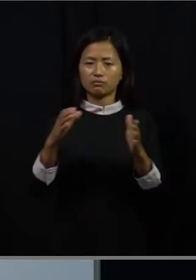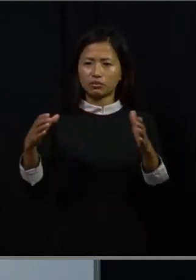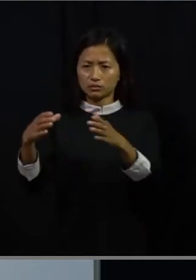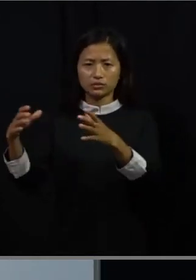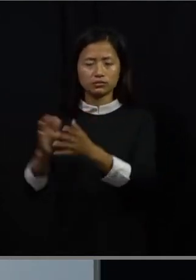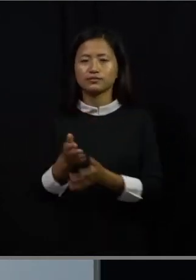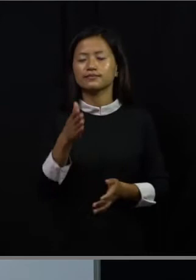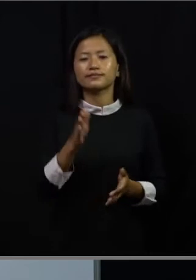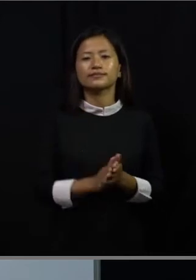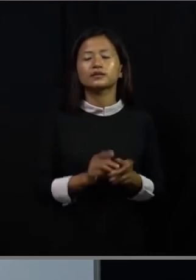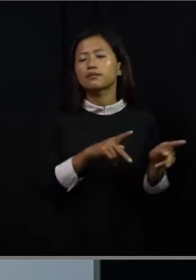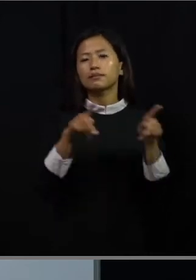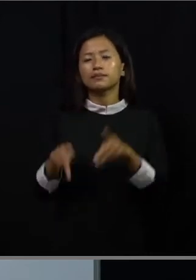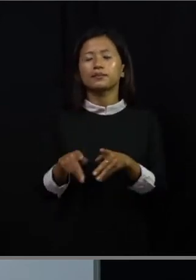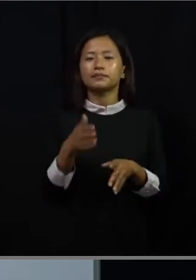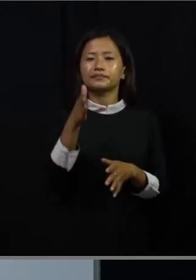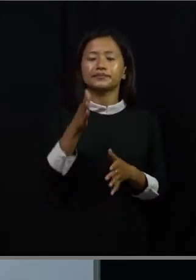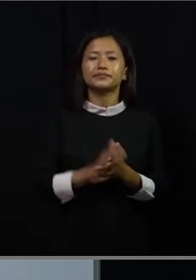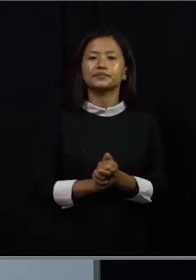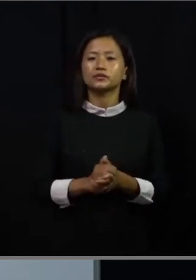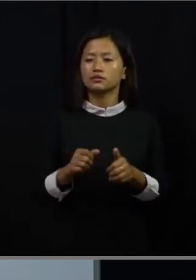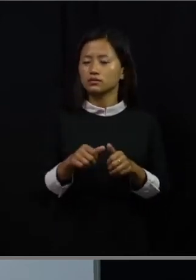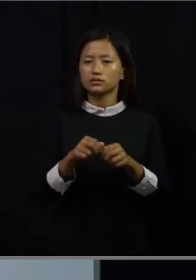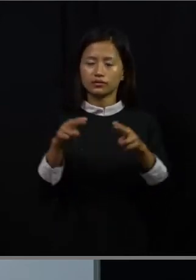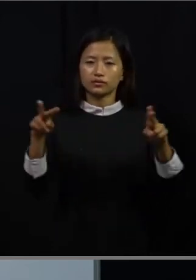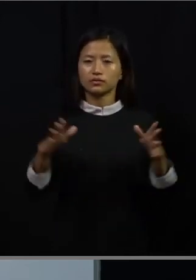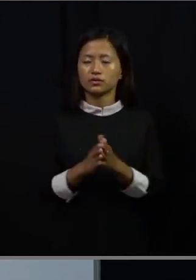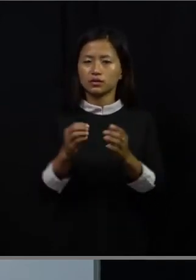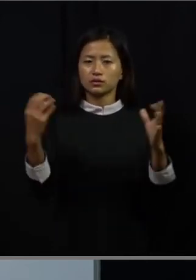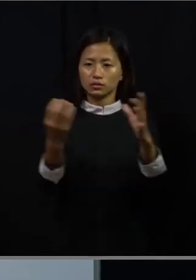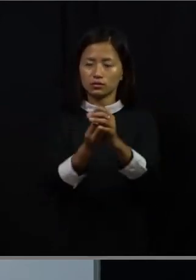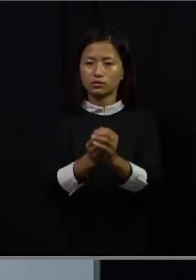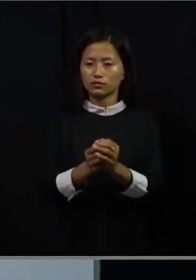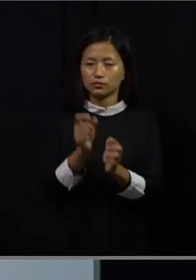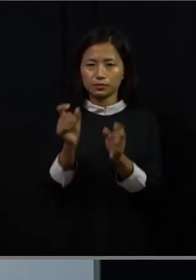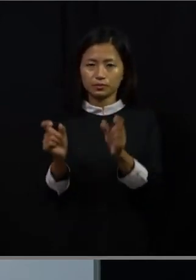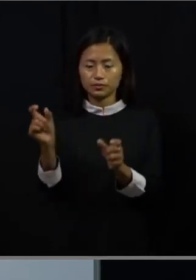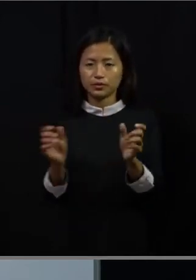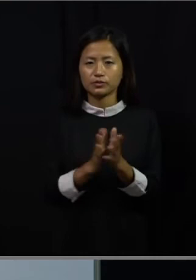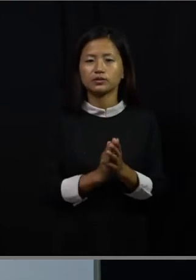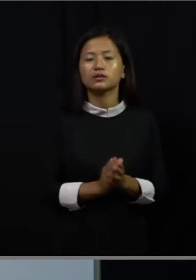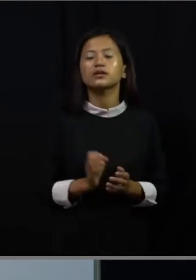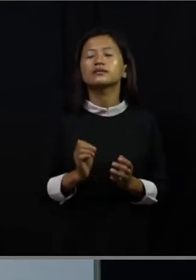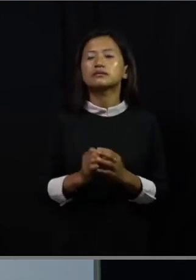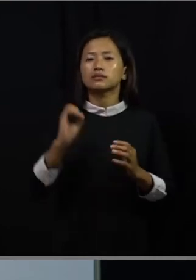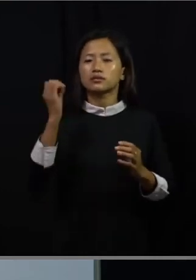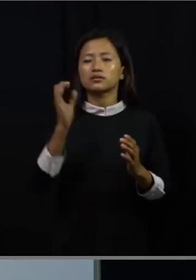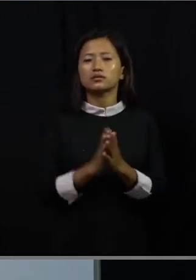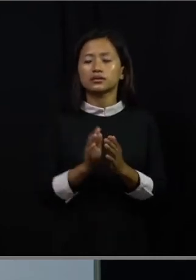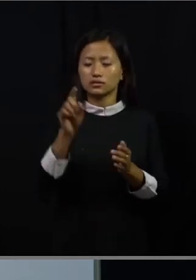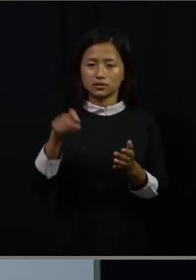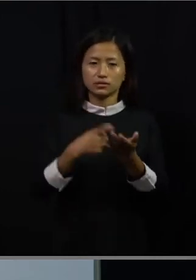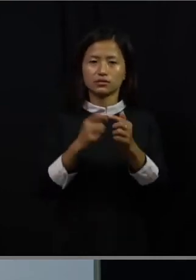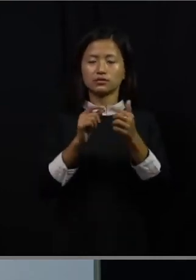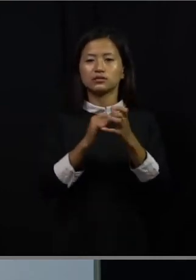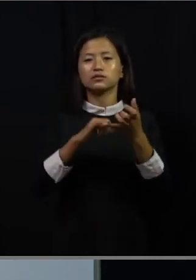here, this would not have been possible. So there are different groups of people who are specialized in different occupations, right? And that is the